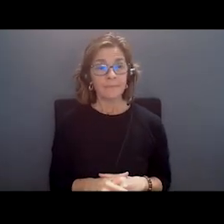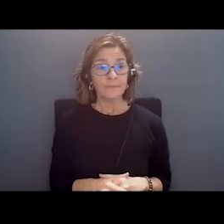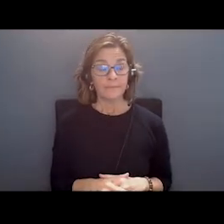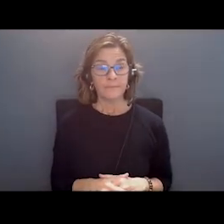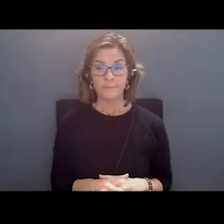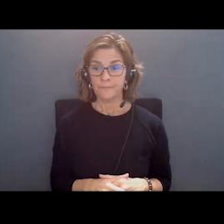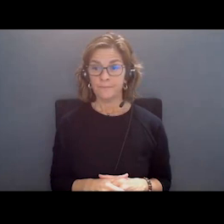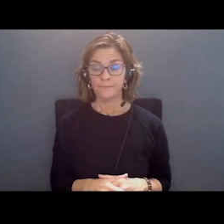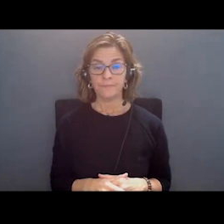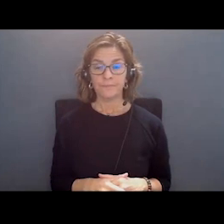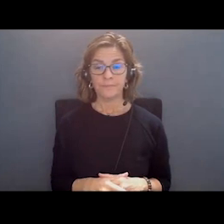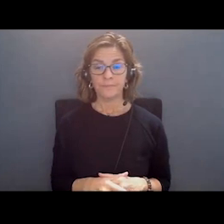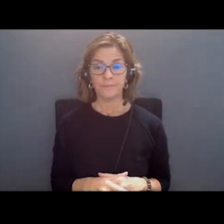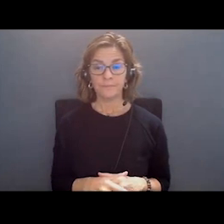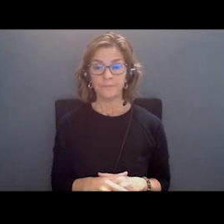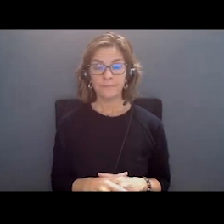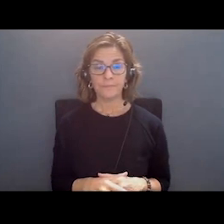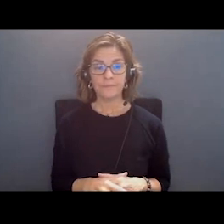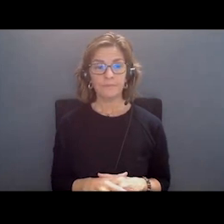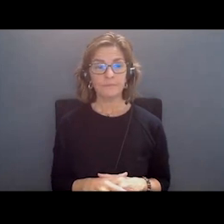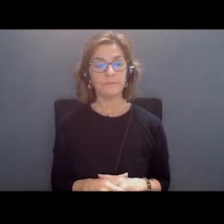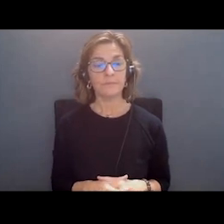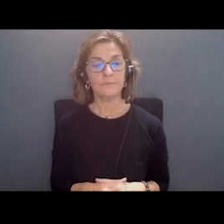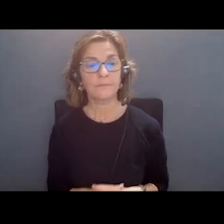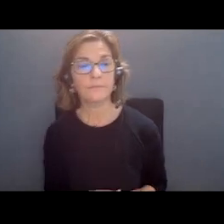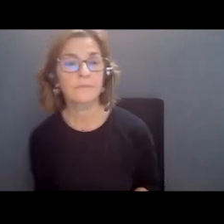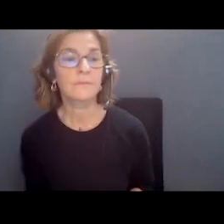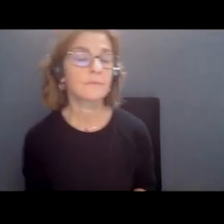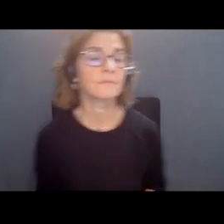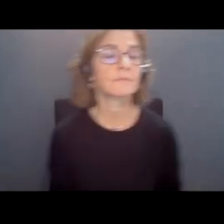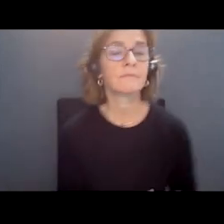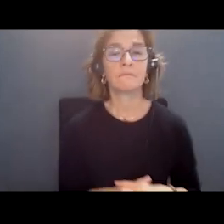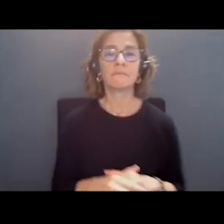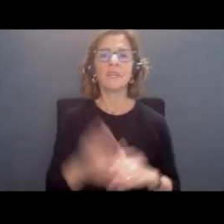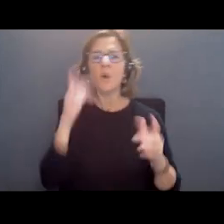Let's begin our time together today by taking a moment to review what we cover.